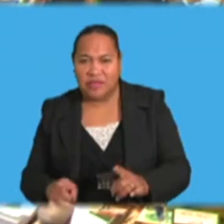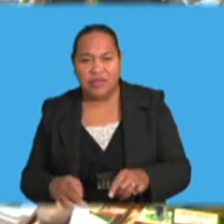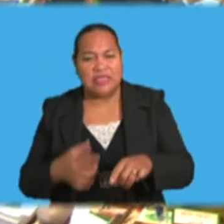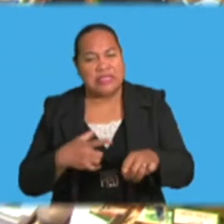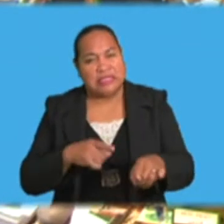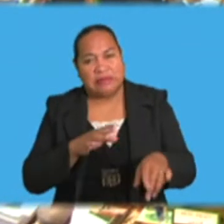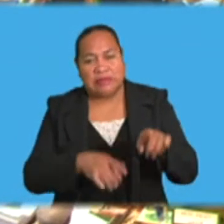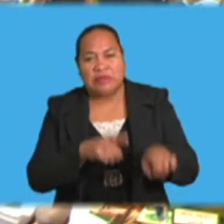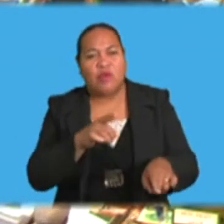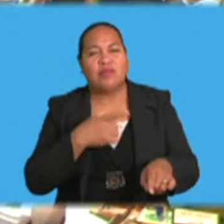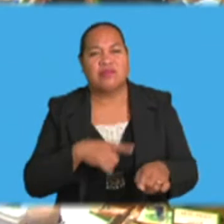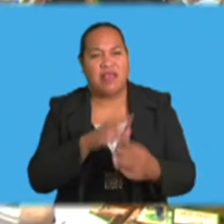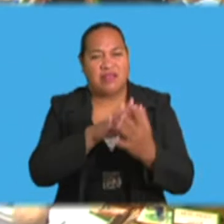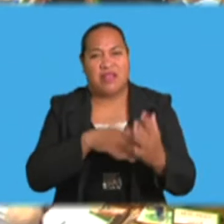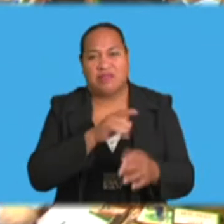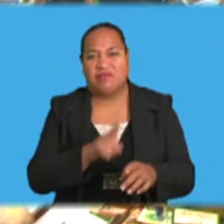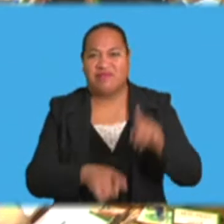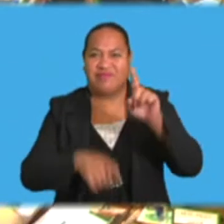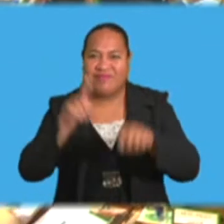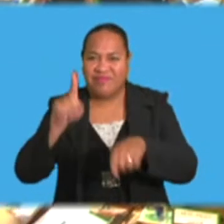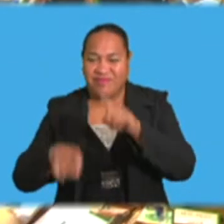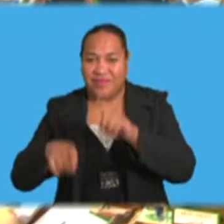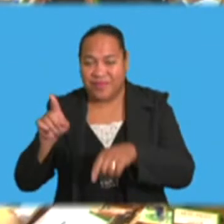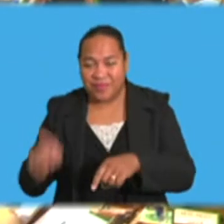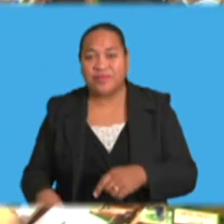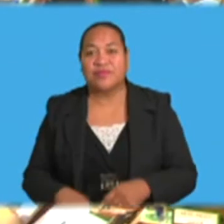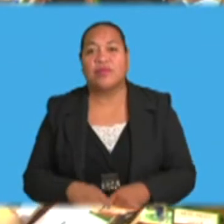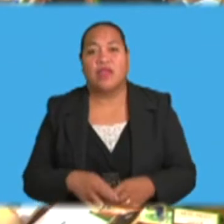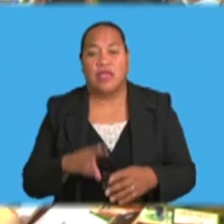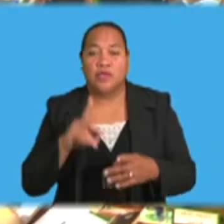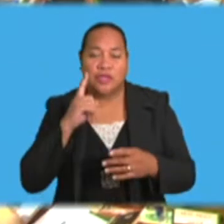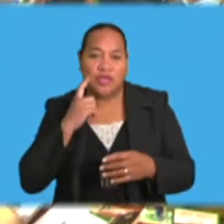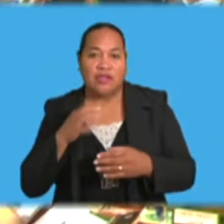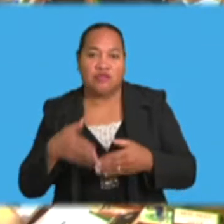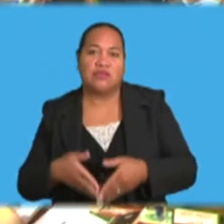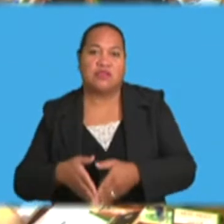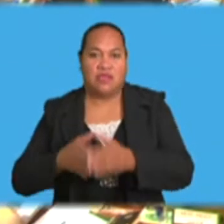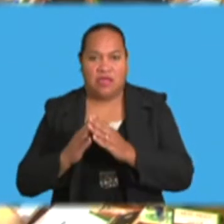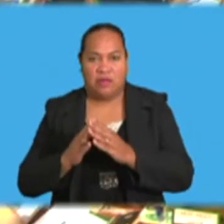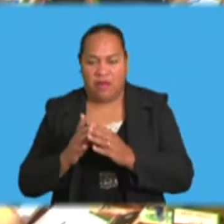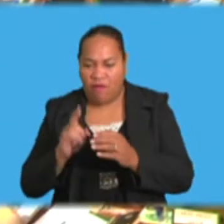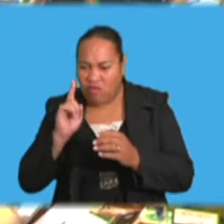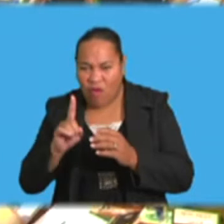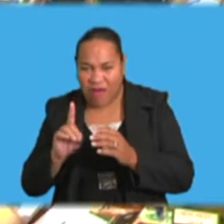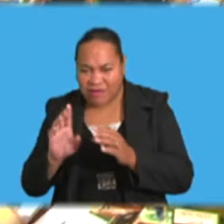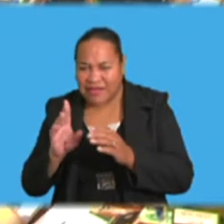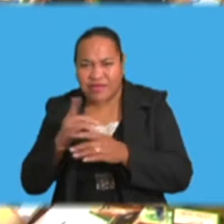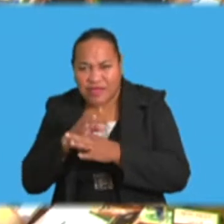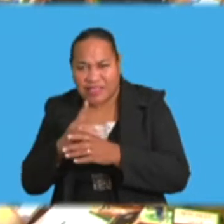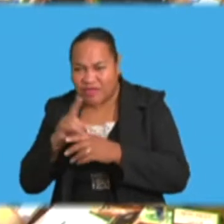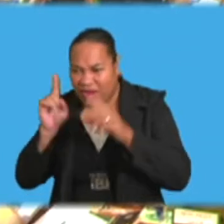unstable status. Madam Speaker, the decision to set up a moratorium for a particular species is